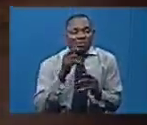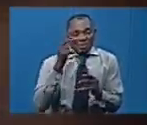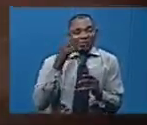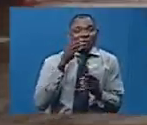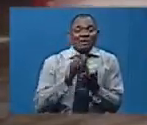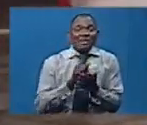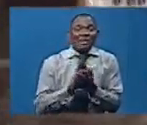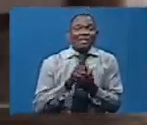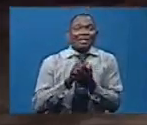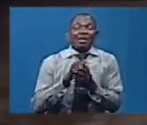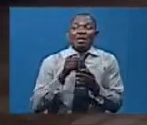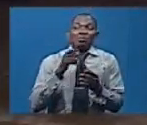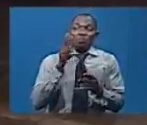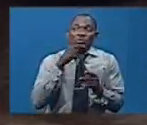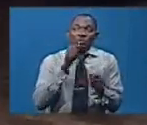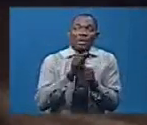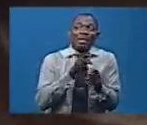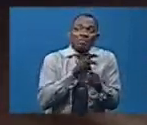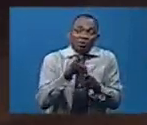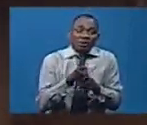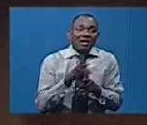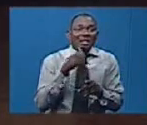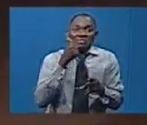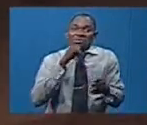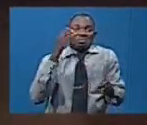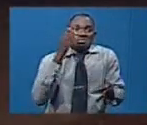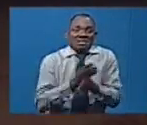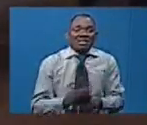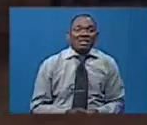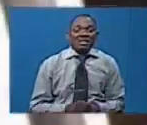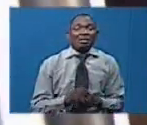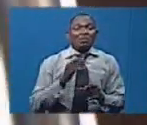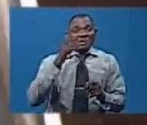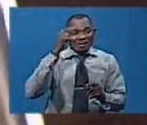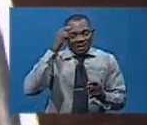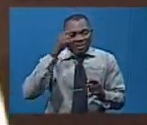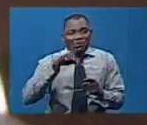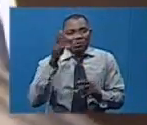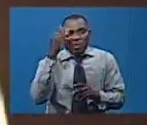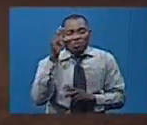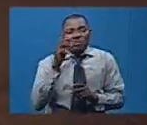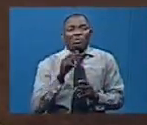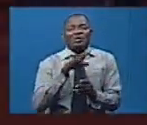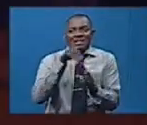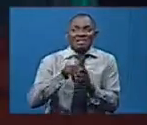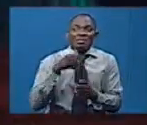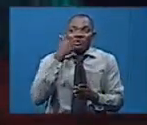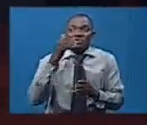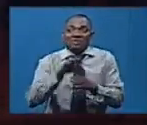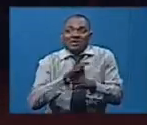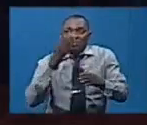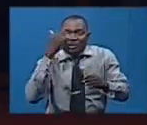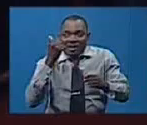tipped off that the very professional ones operate in the wee hours. Our aim was to find out why people engage in